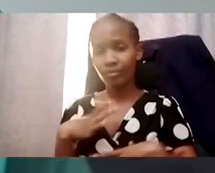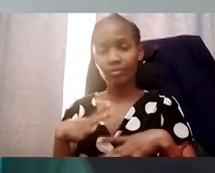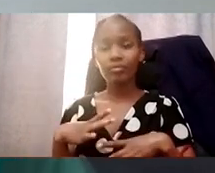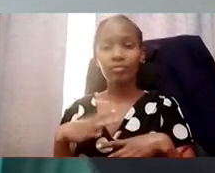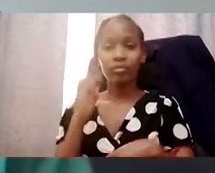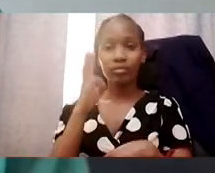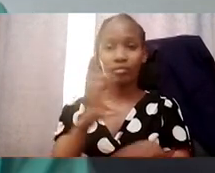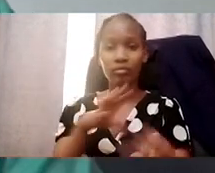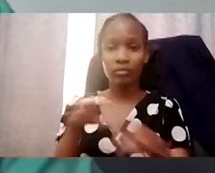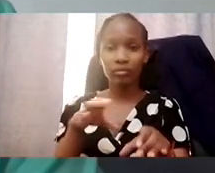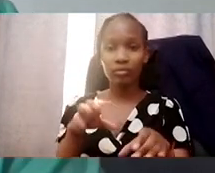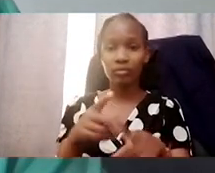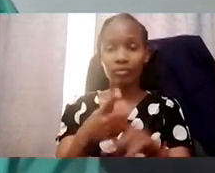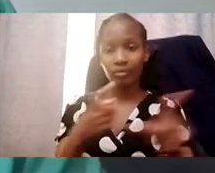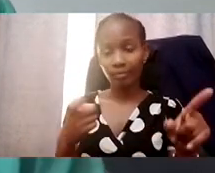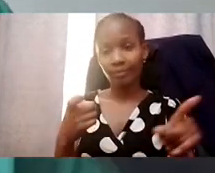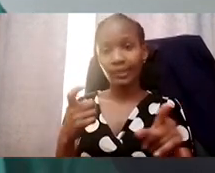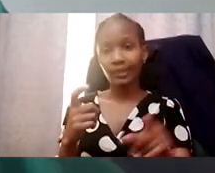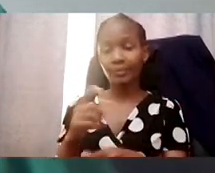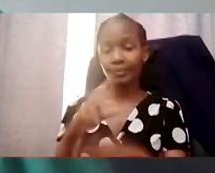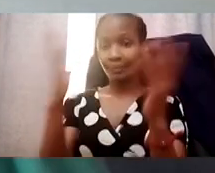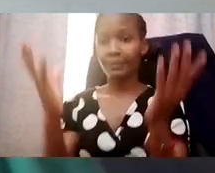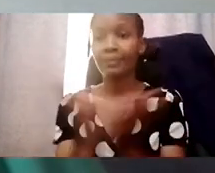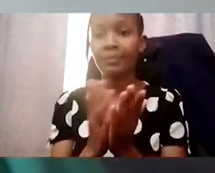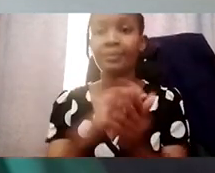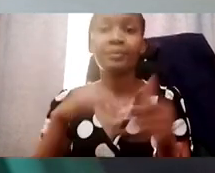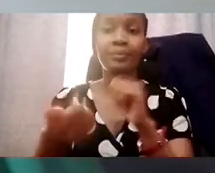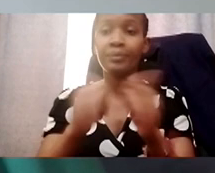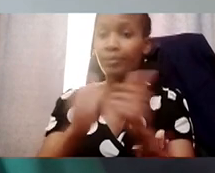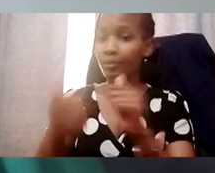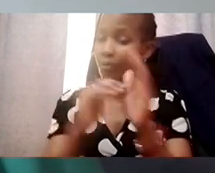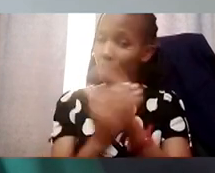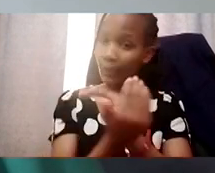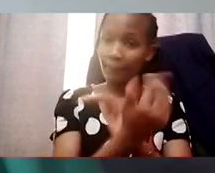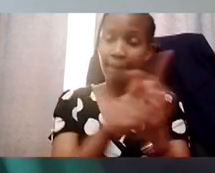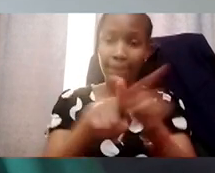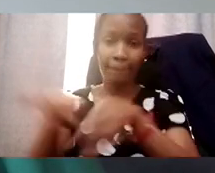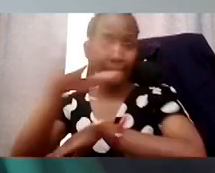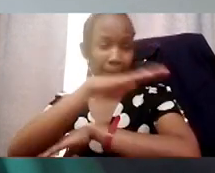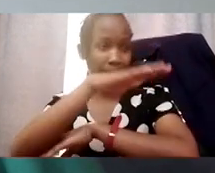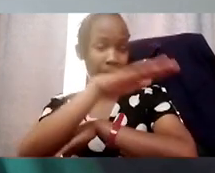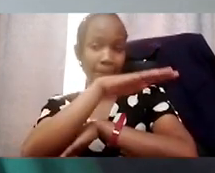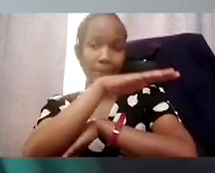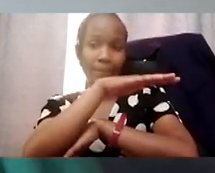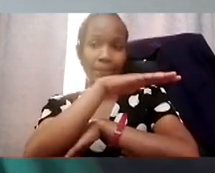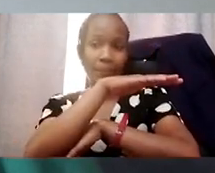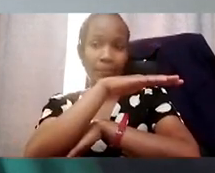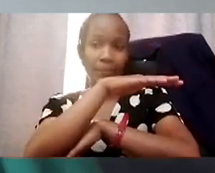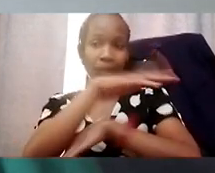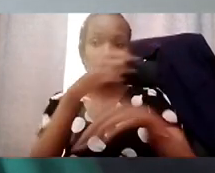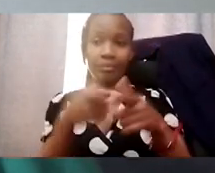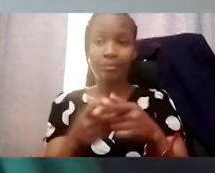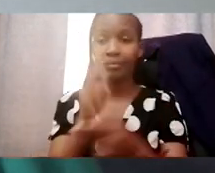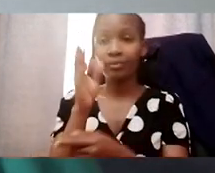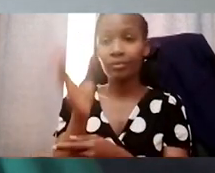sports people from across the world. They'll play in the morning and also play in the evenings, and then during the day, then they